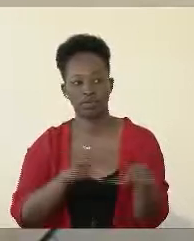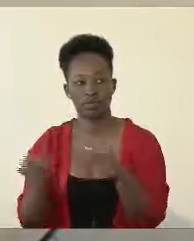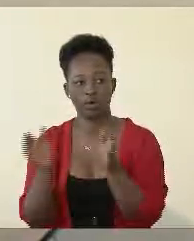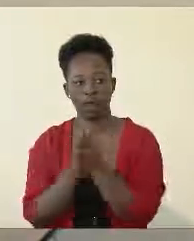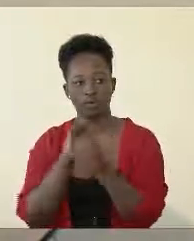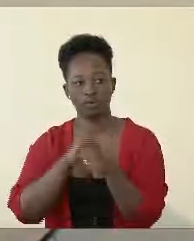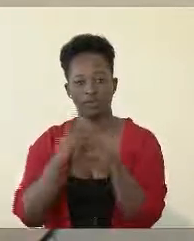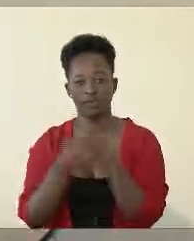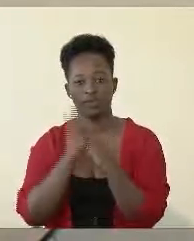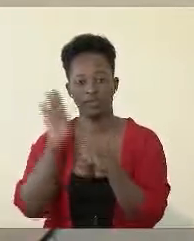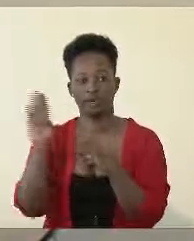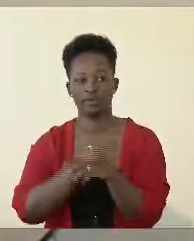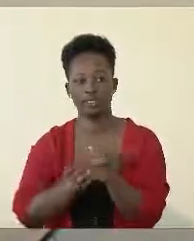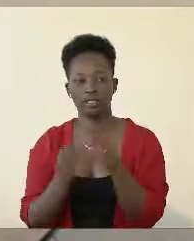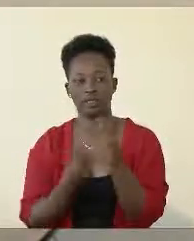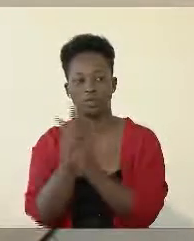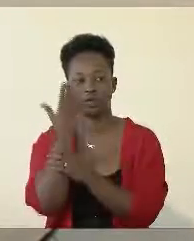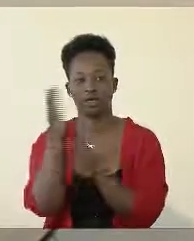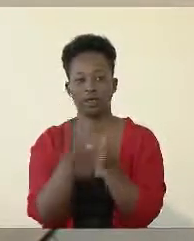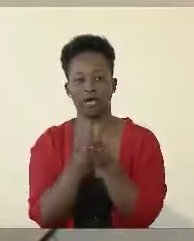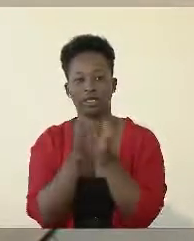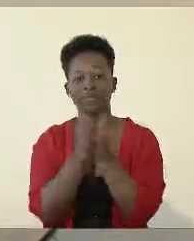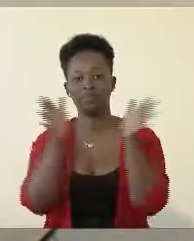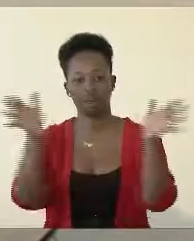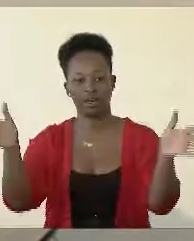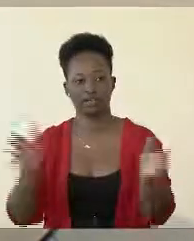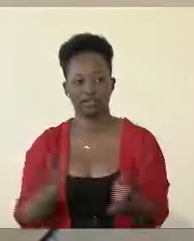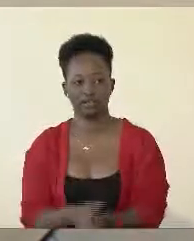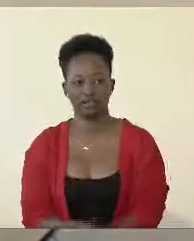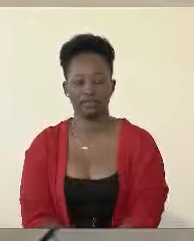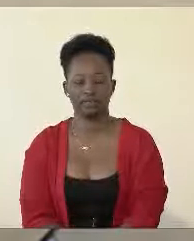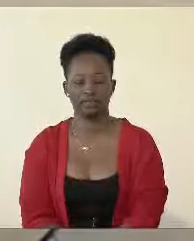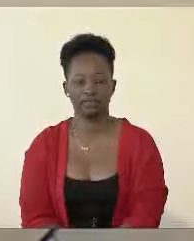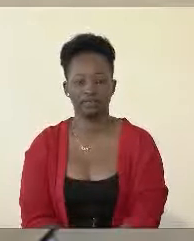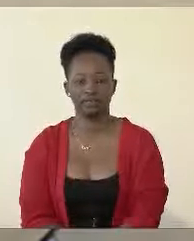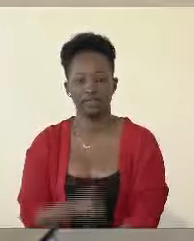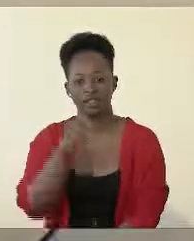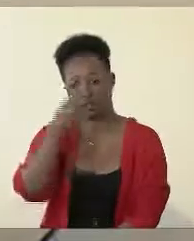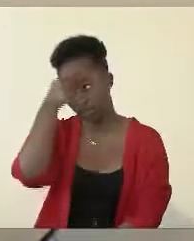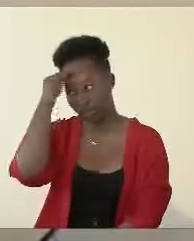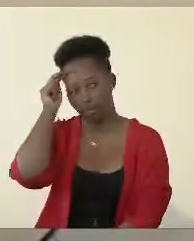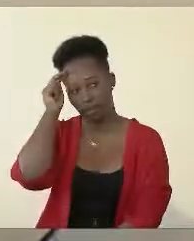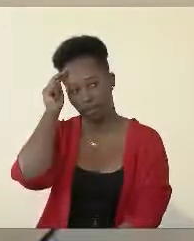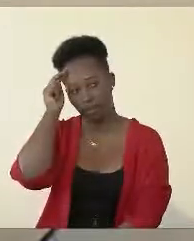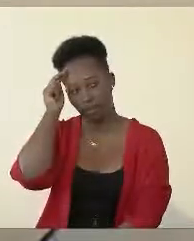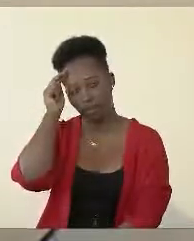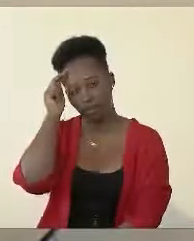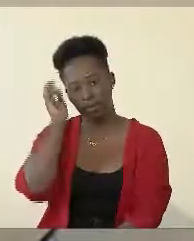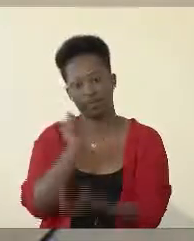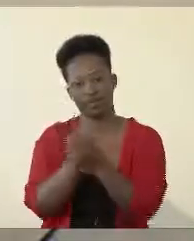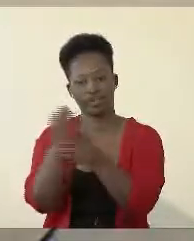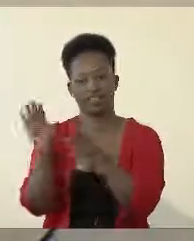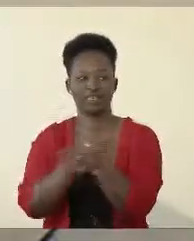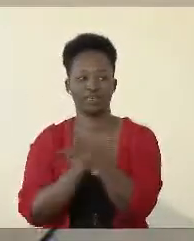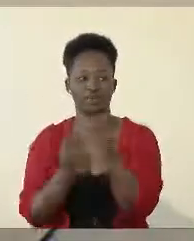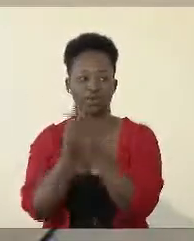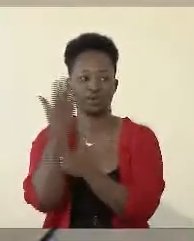make their business grow and expand. These are one of the reasons that triggers business growth